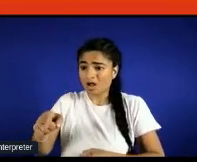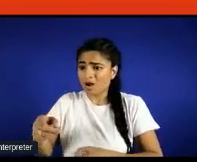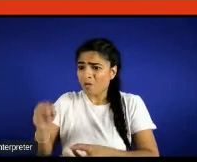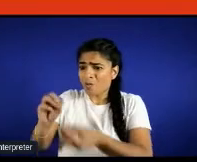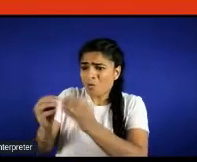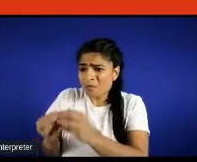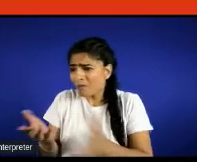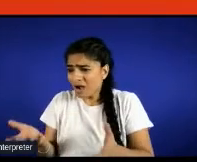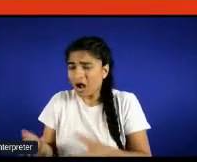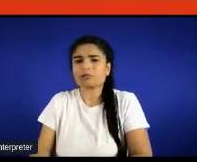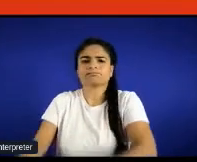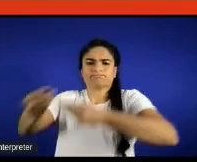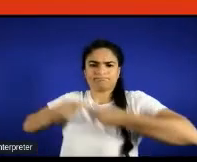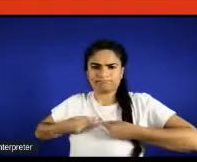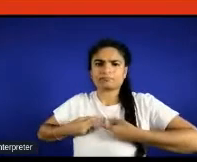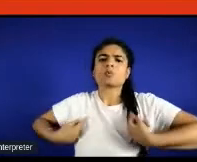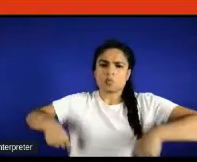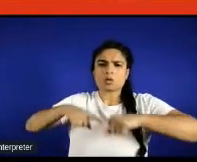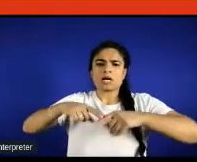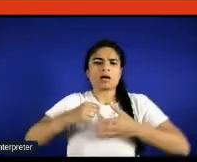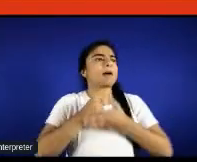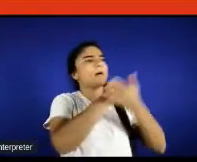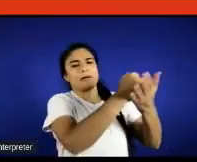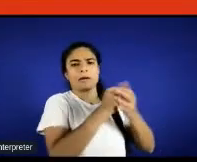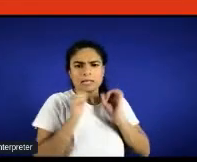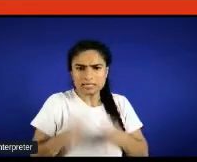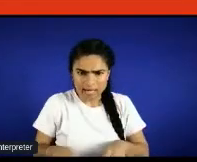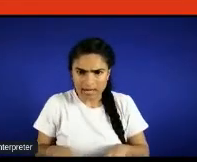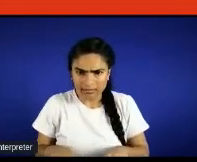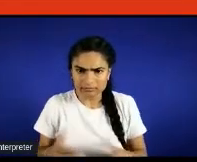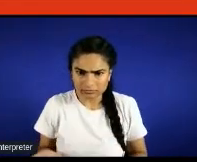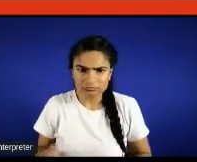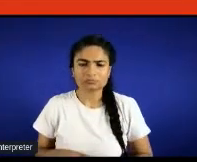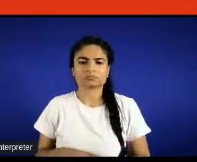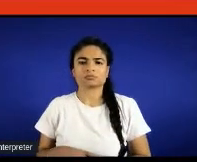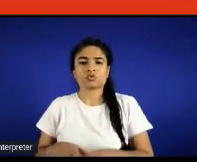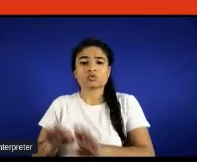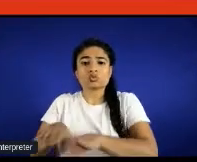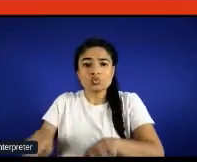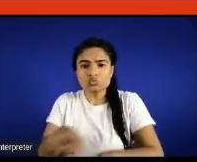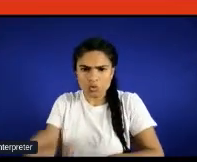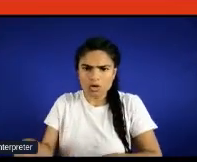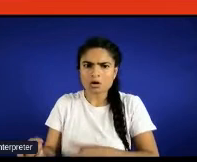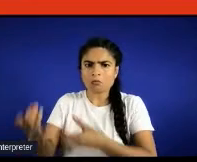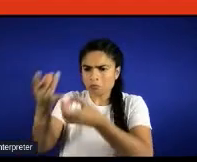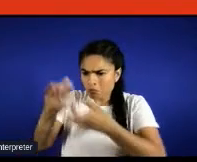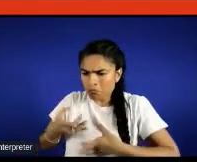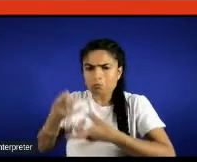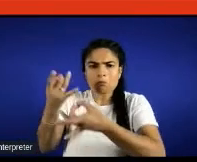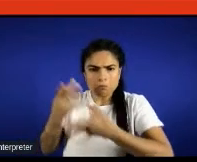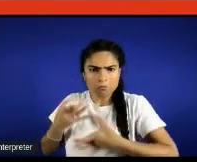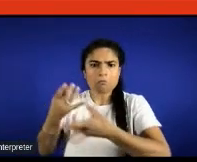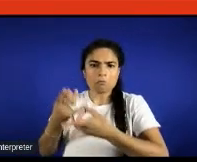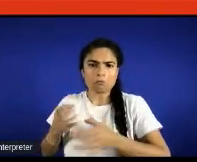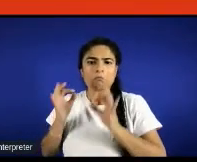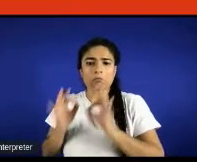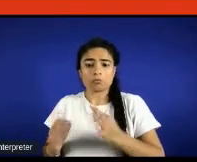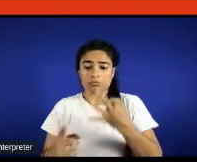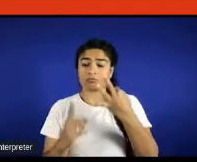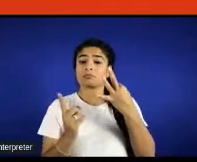the children. The last thing that the third step that we have taken